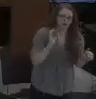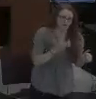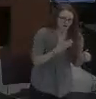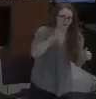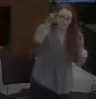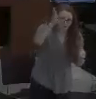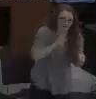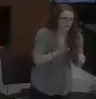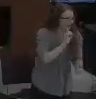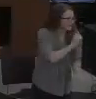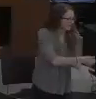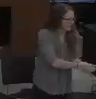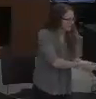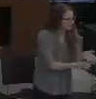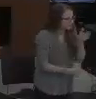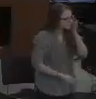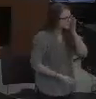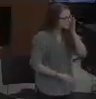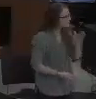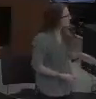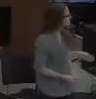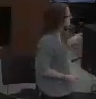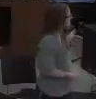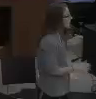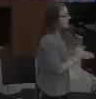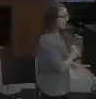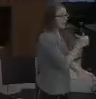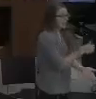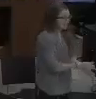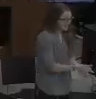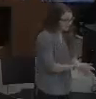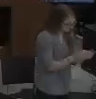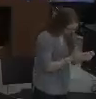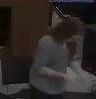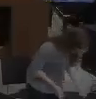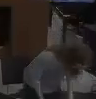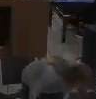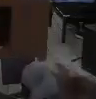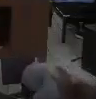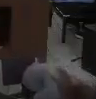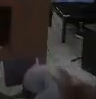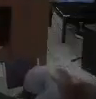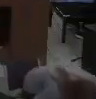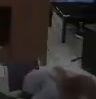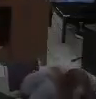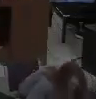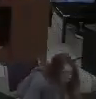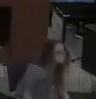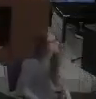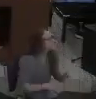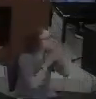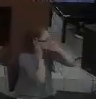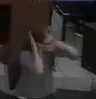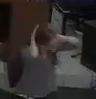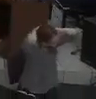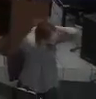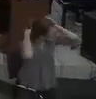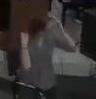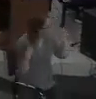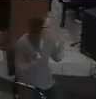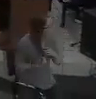Amen. Amen. Amen. When we take our membership vows, one of the things we do is we agree